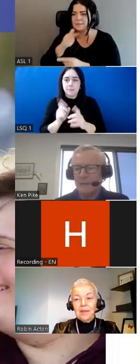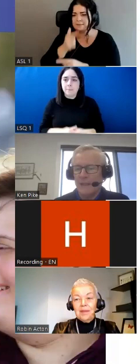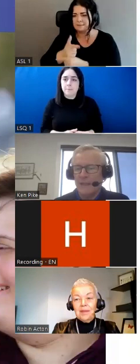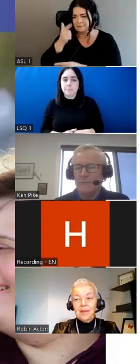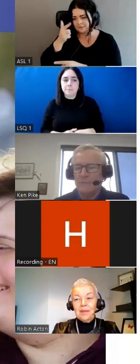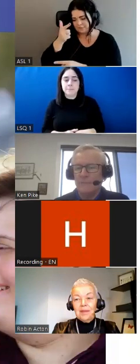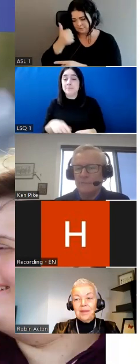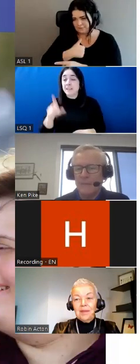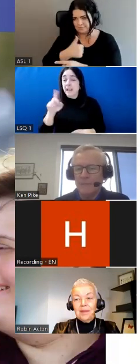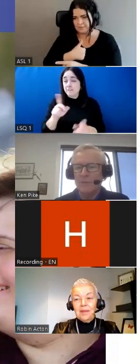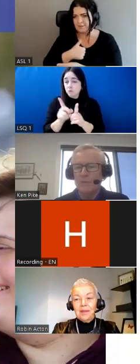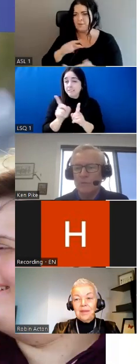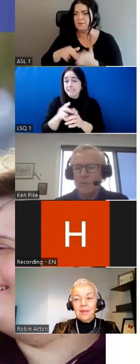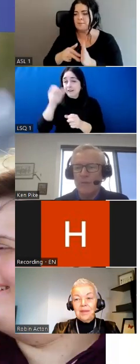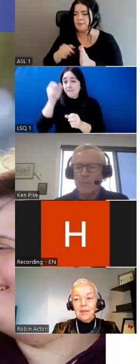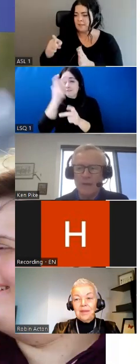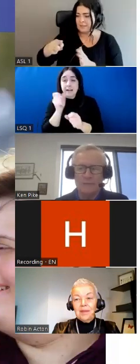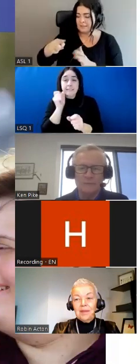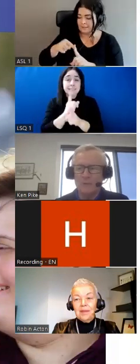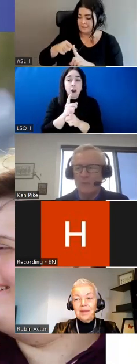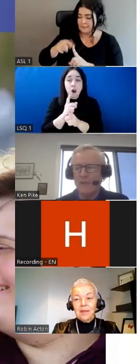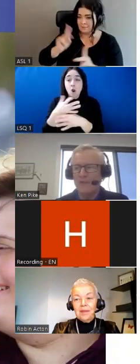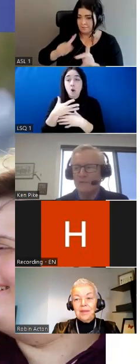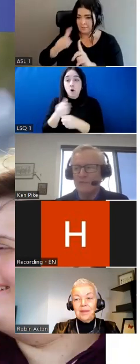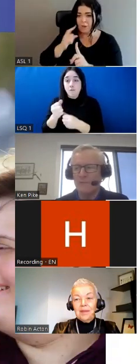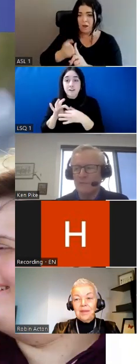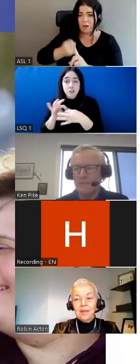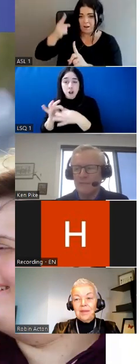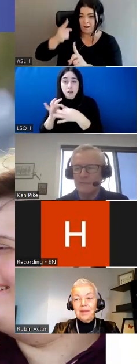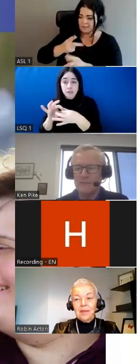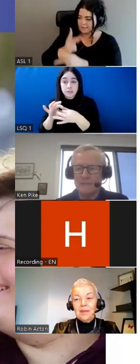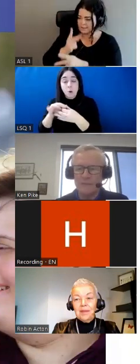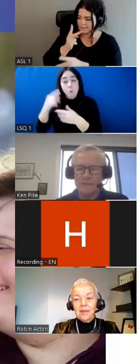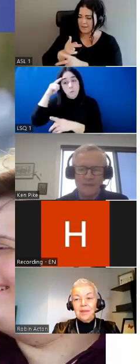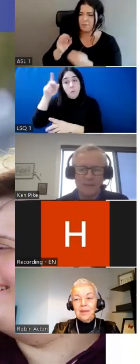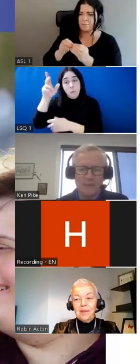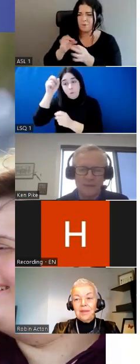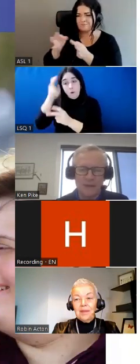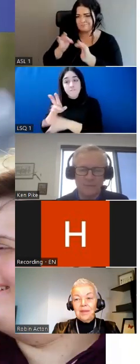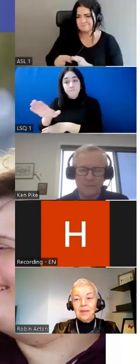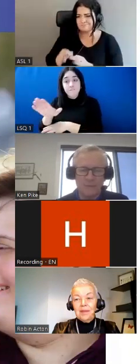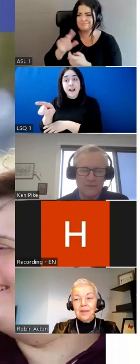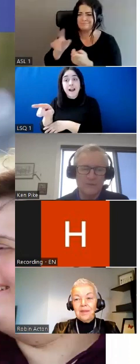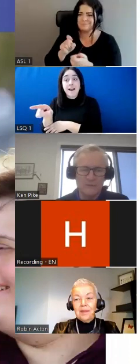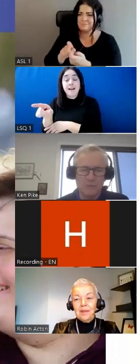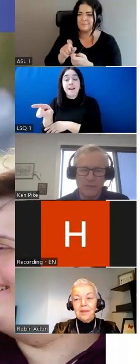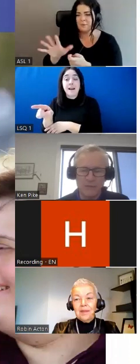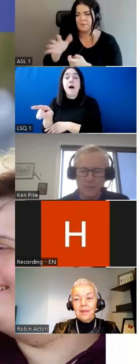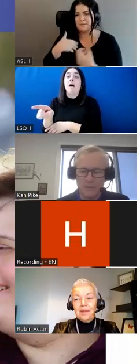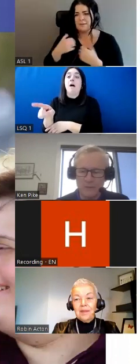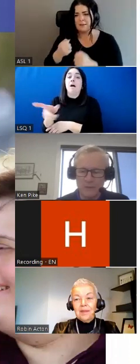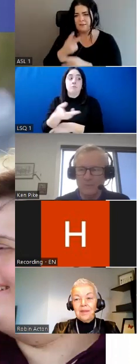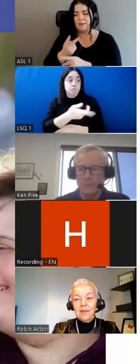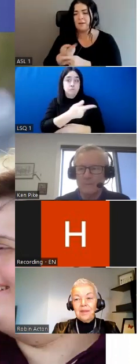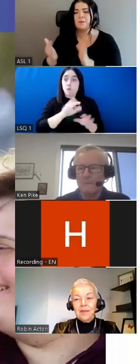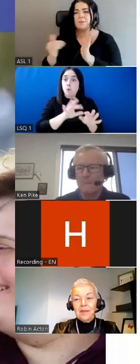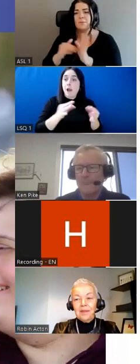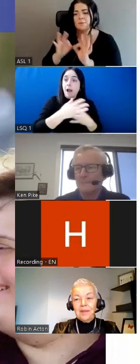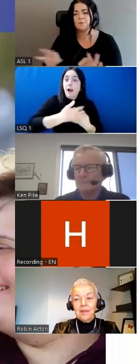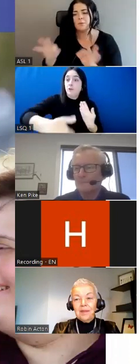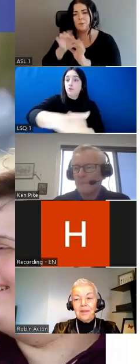he had people who knew him well to look after some of the details about his medical care. And this was really important to